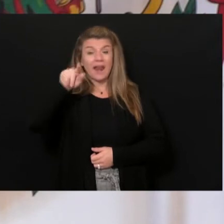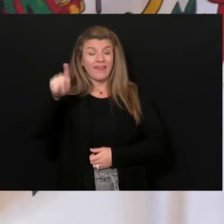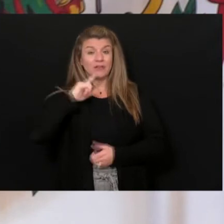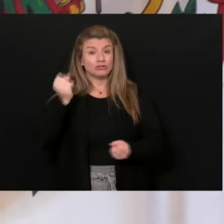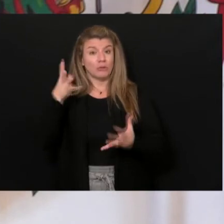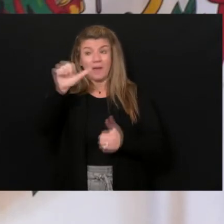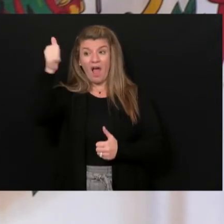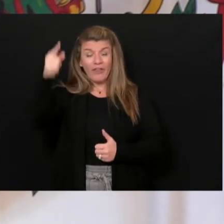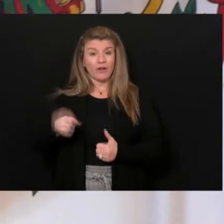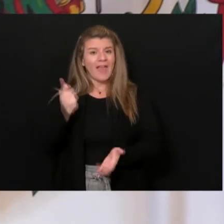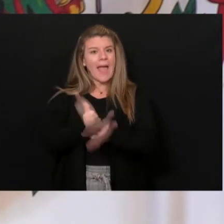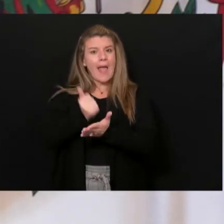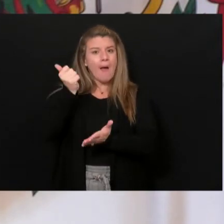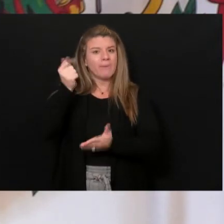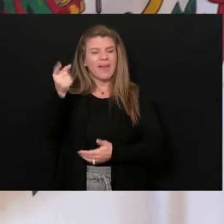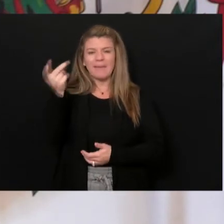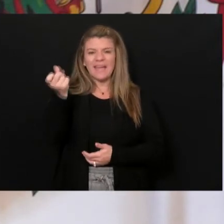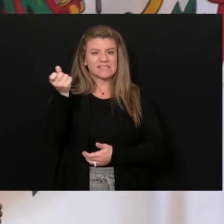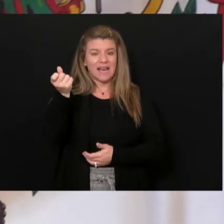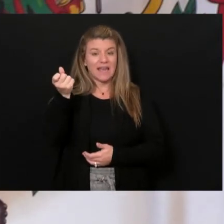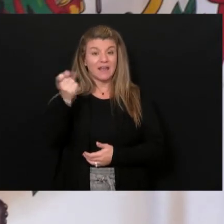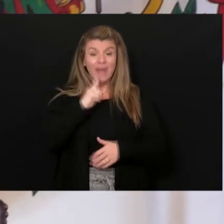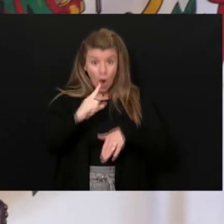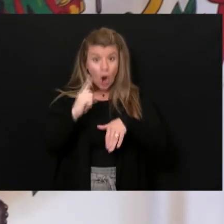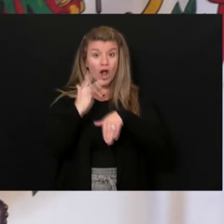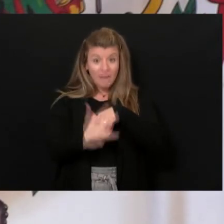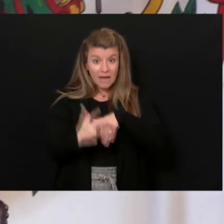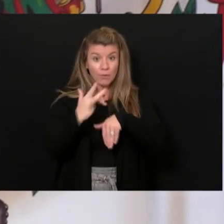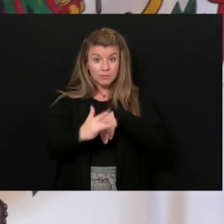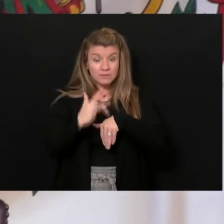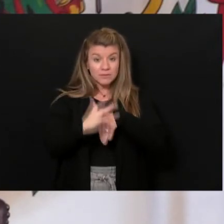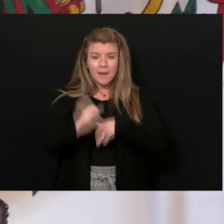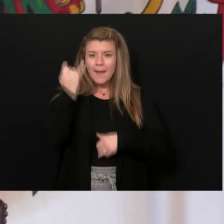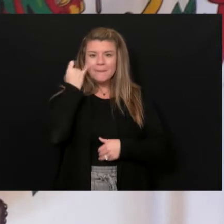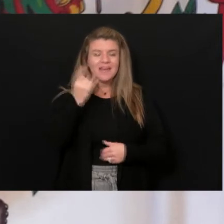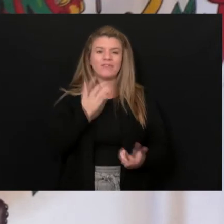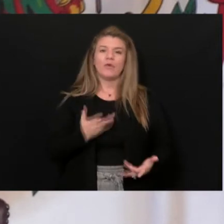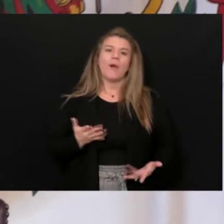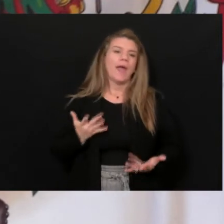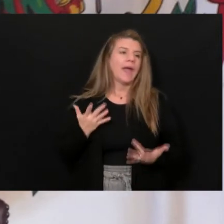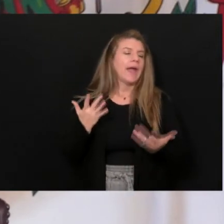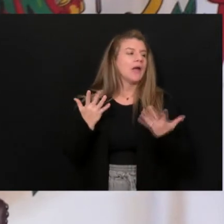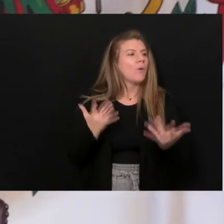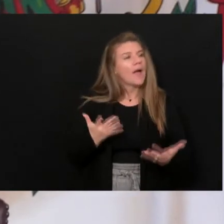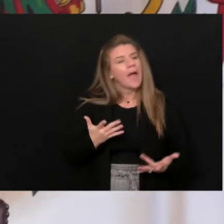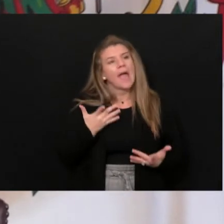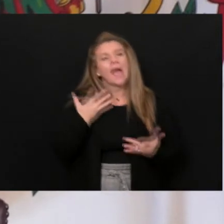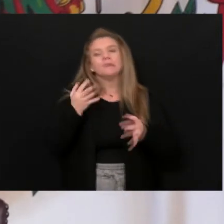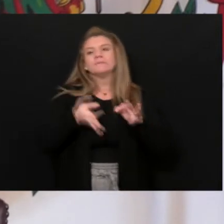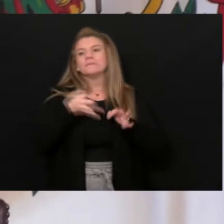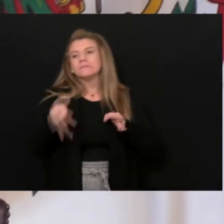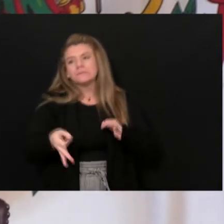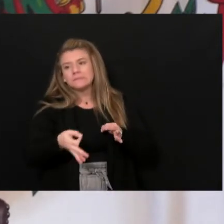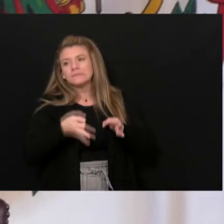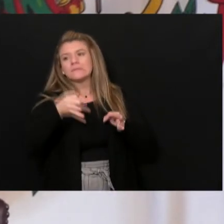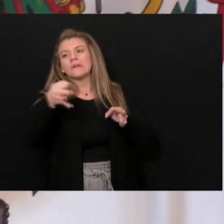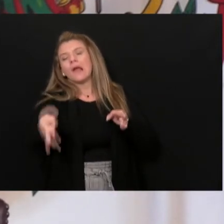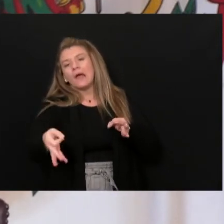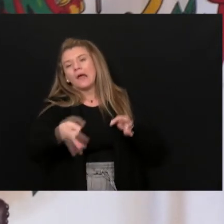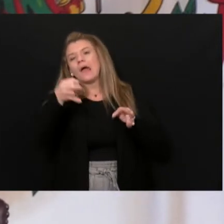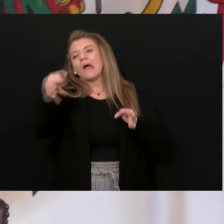them instantly, they're available. But if you drag along with it and you just stay home and you haven't really